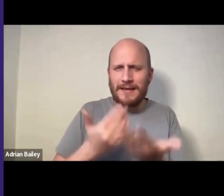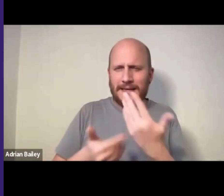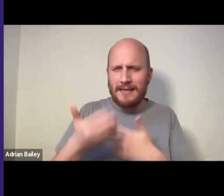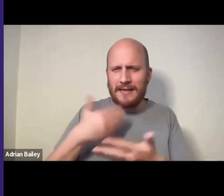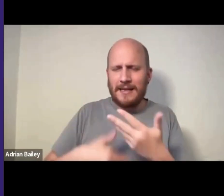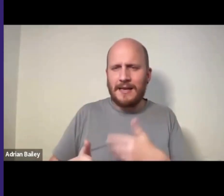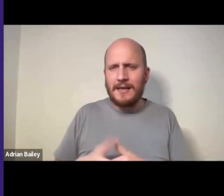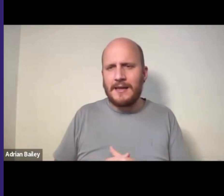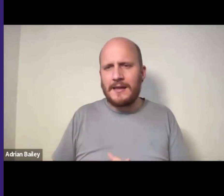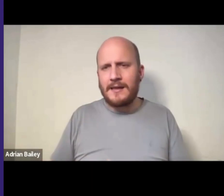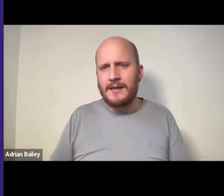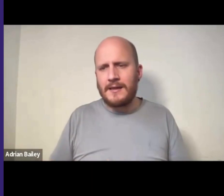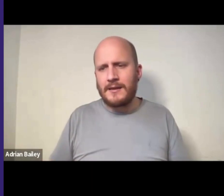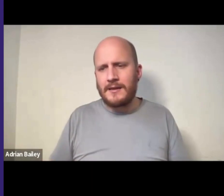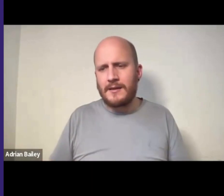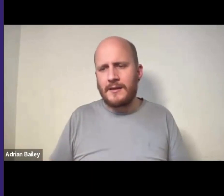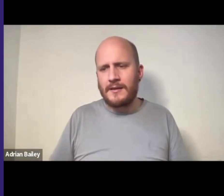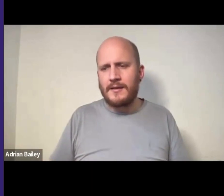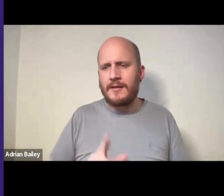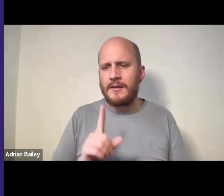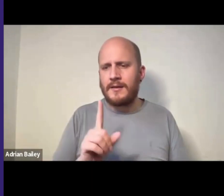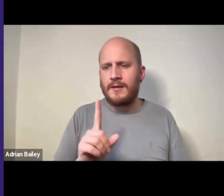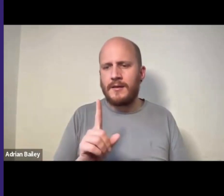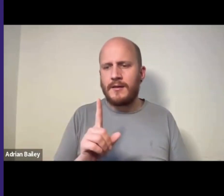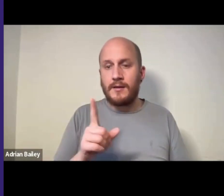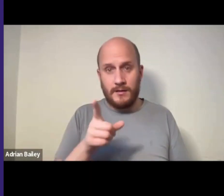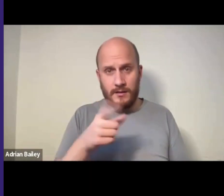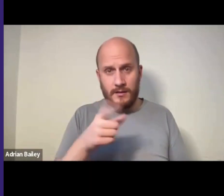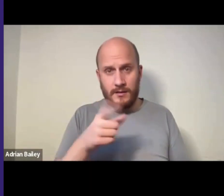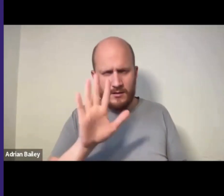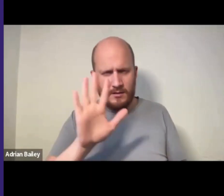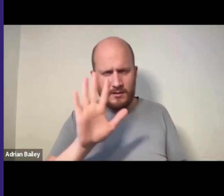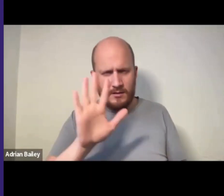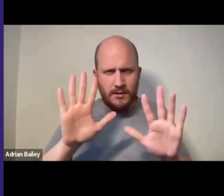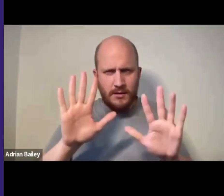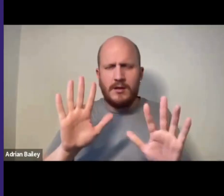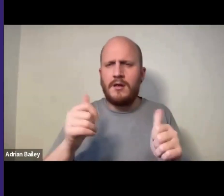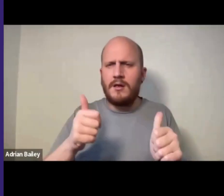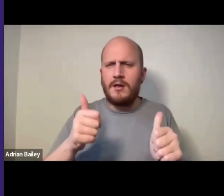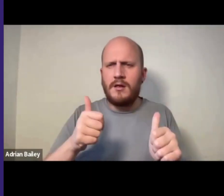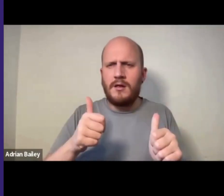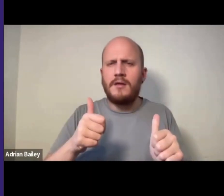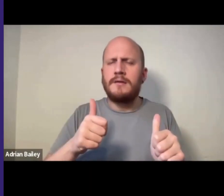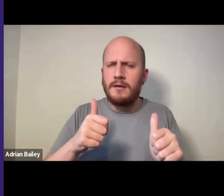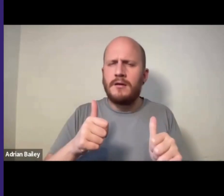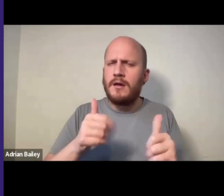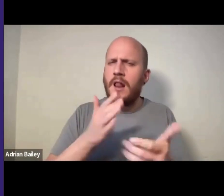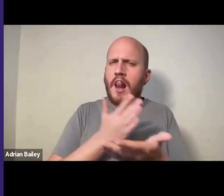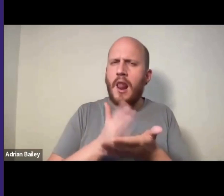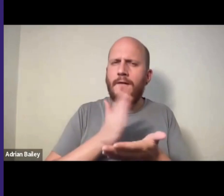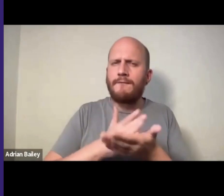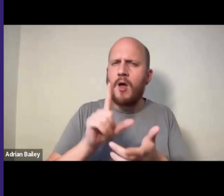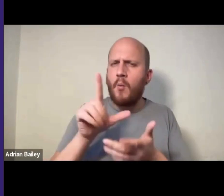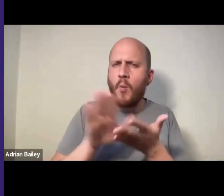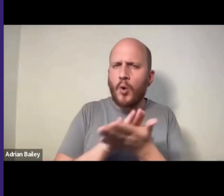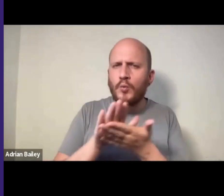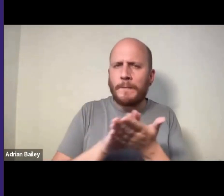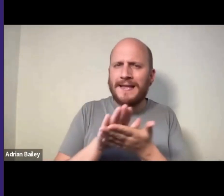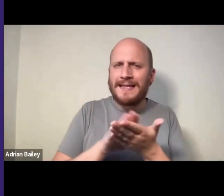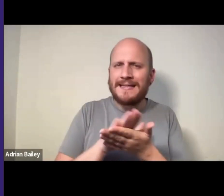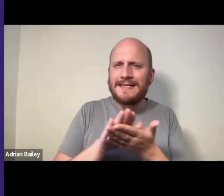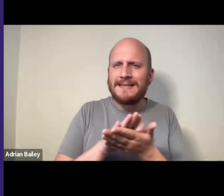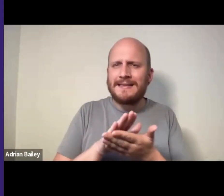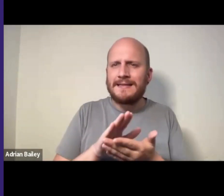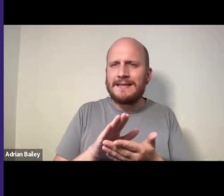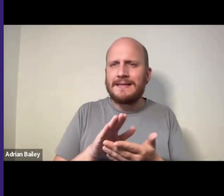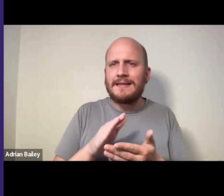Sorry, did you say mine? What I meant by my question is what you I asked. was wondering what you meant by being more efficient with the survey collection. Is that about